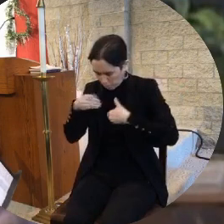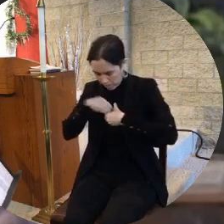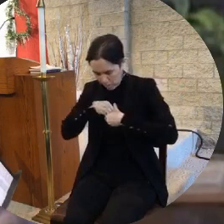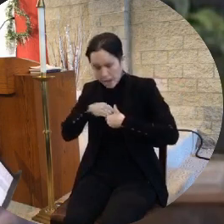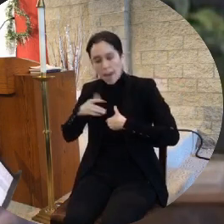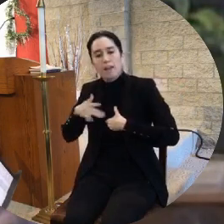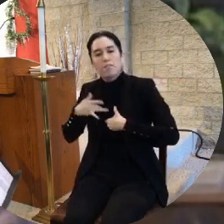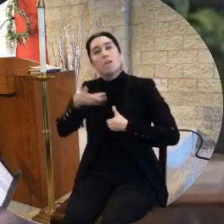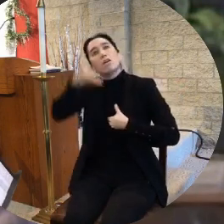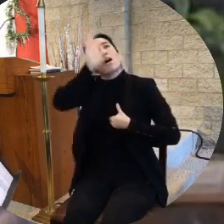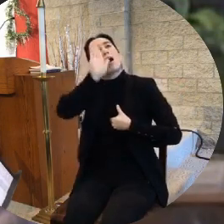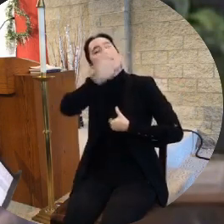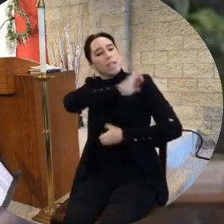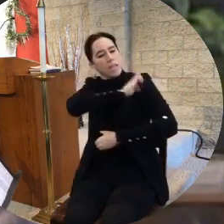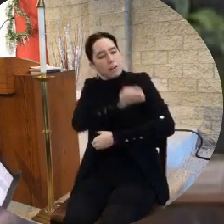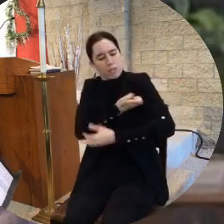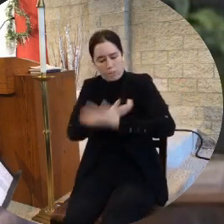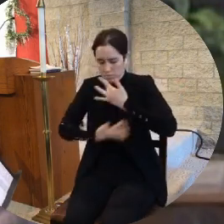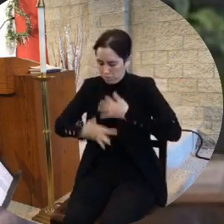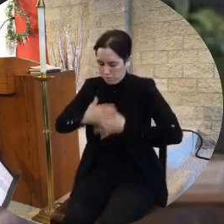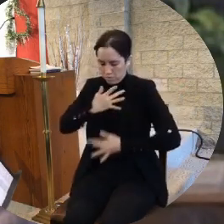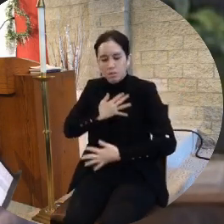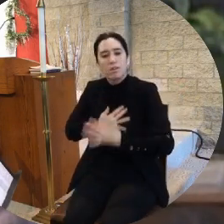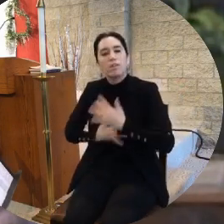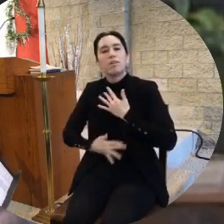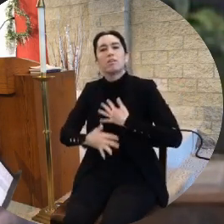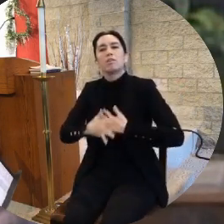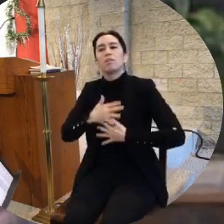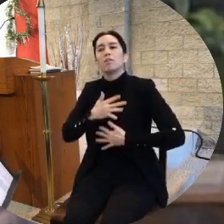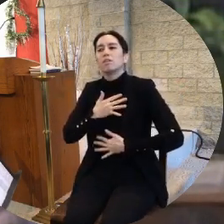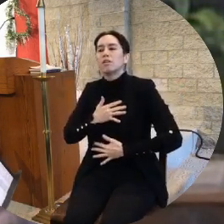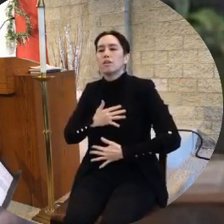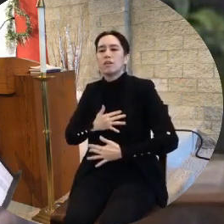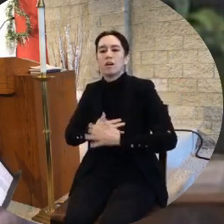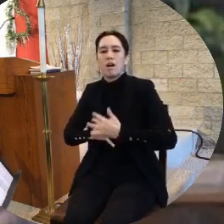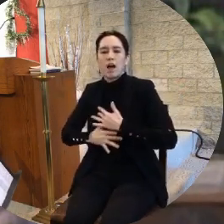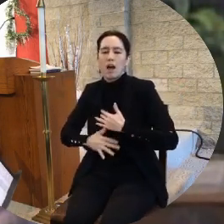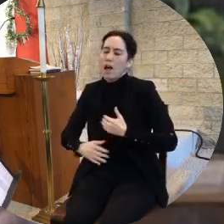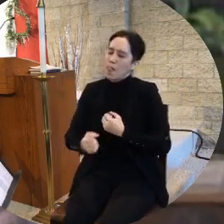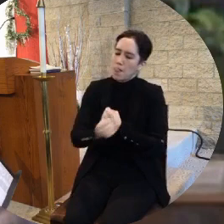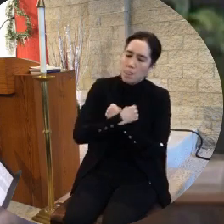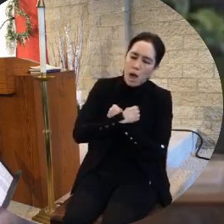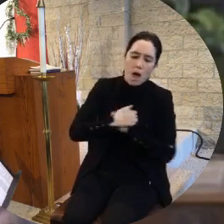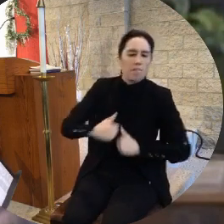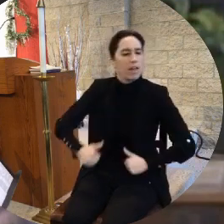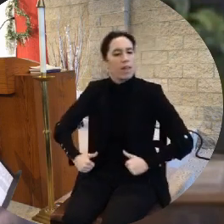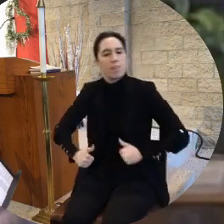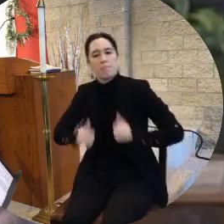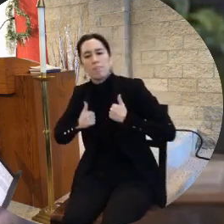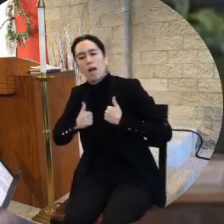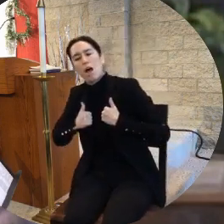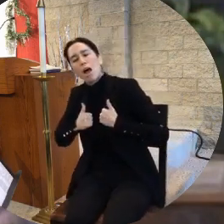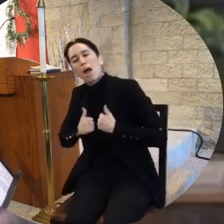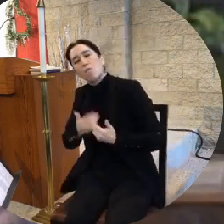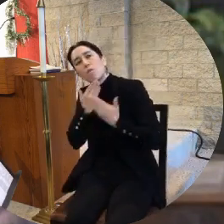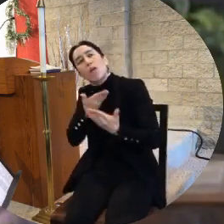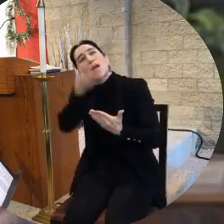through us today, as the activity of love and the activity of life, giving thanks that we have the power within us